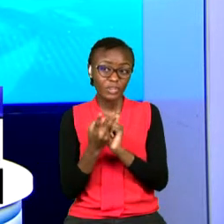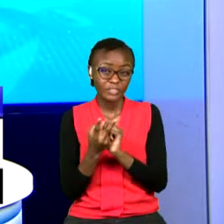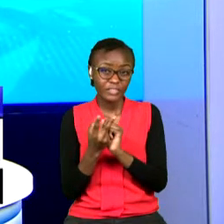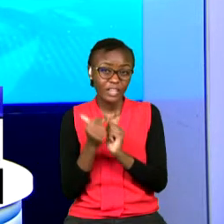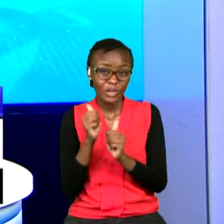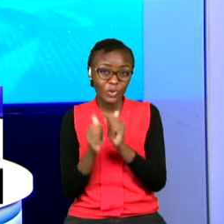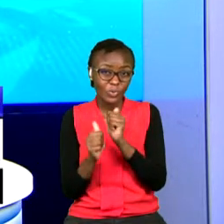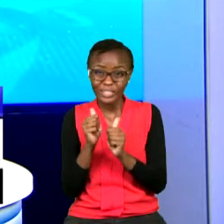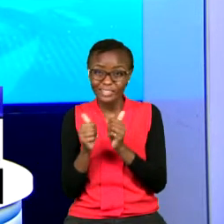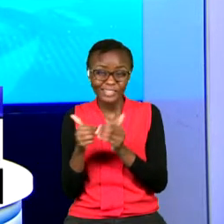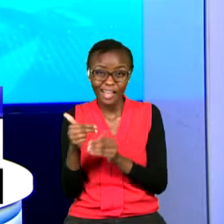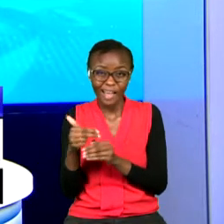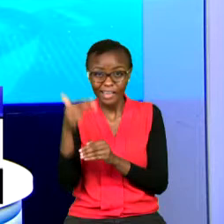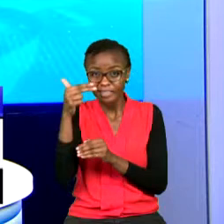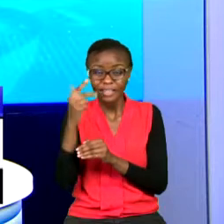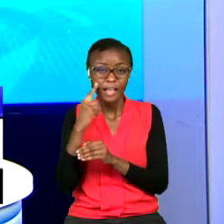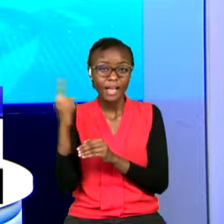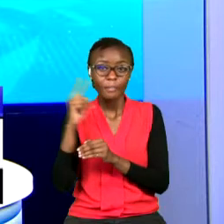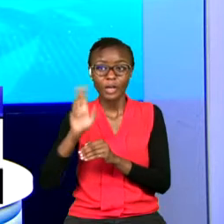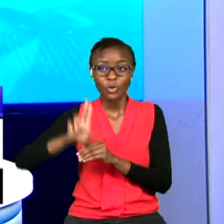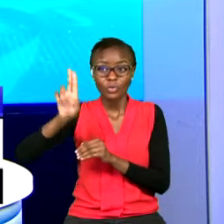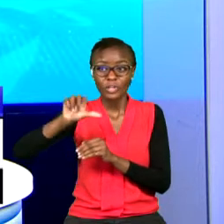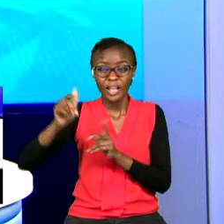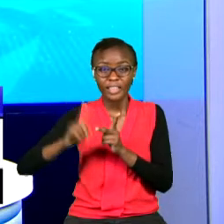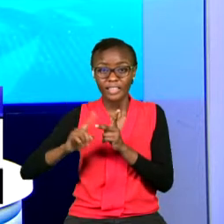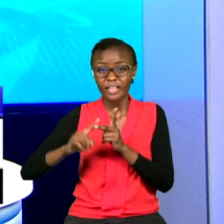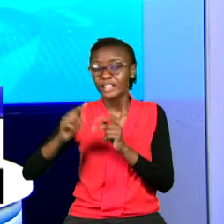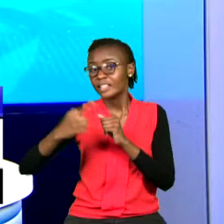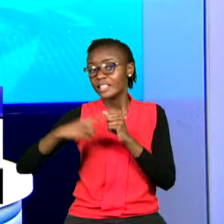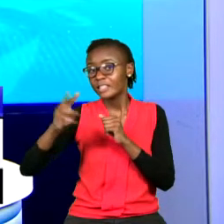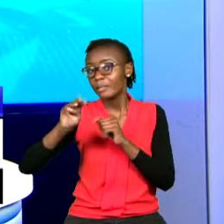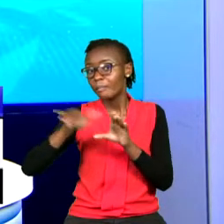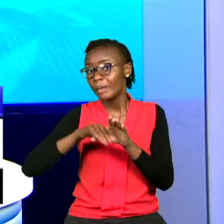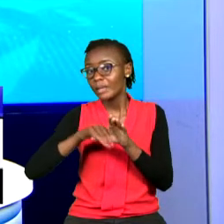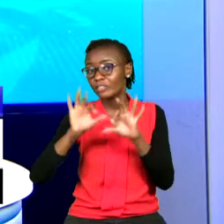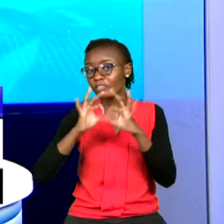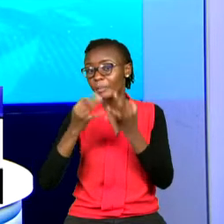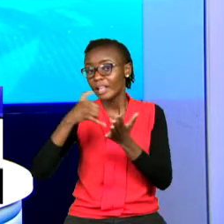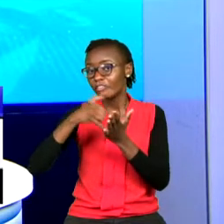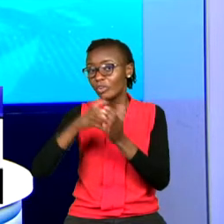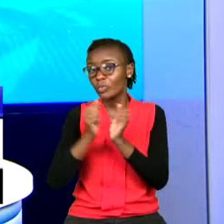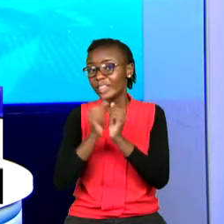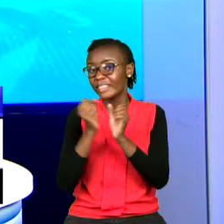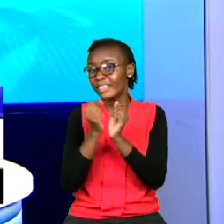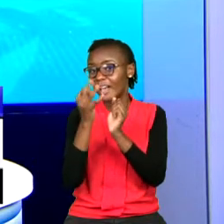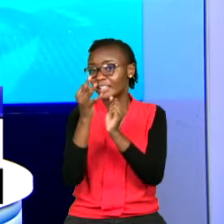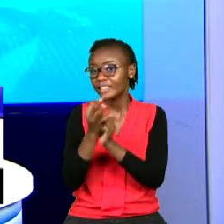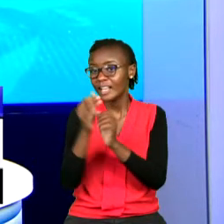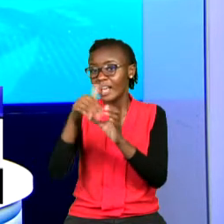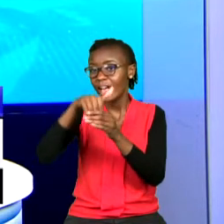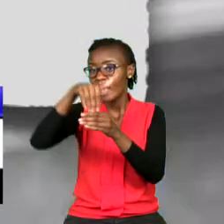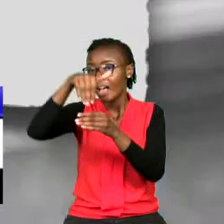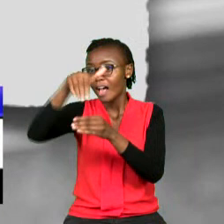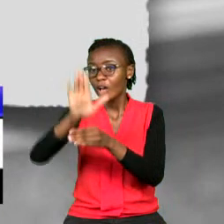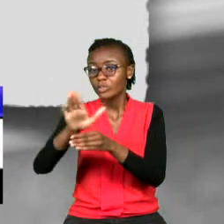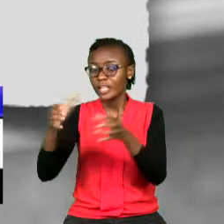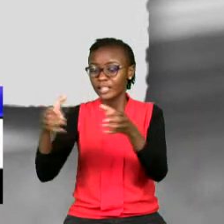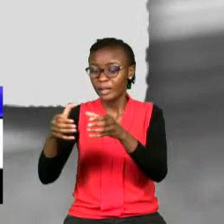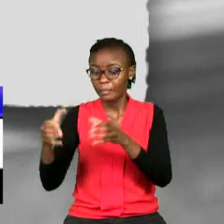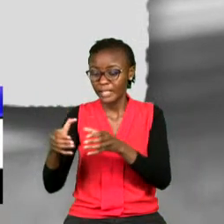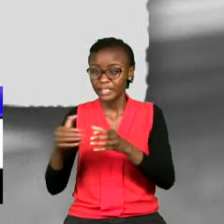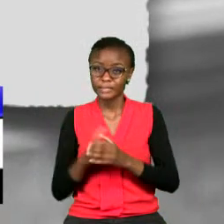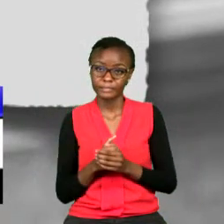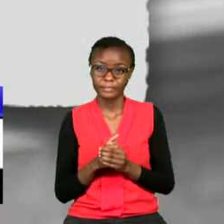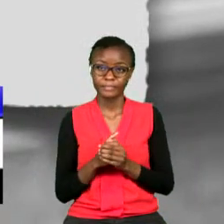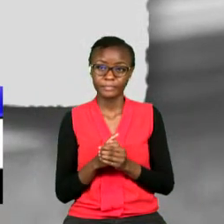in history. Kenyatta and 6 members of his family have been linked to 13 offshore accounts. My